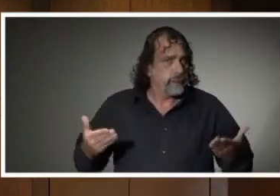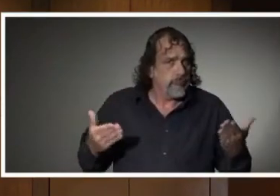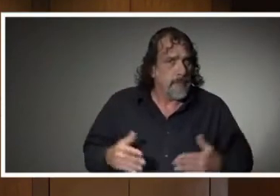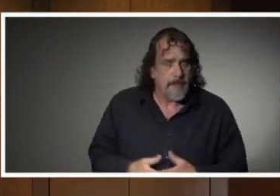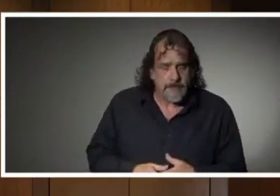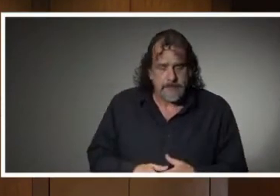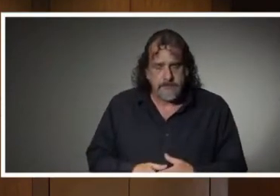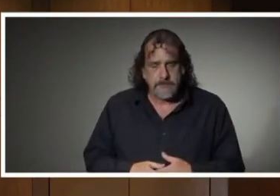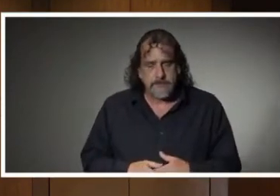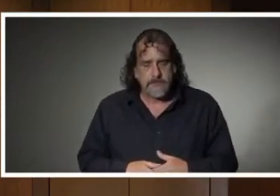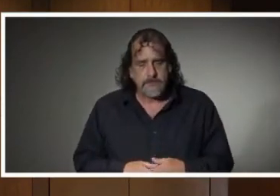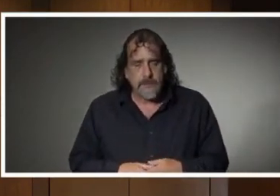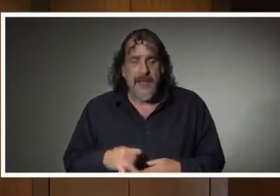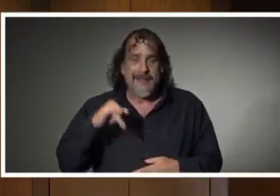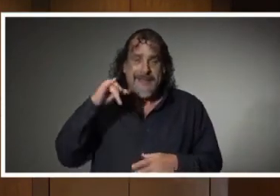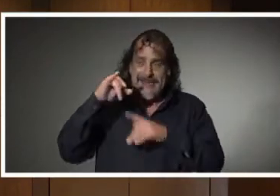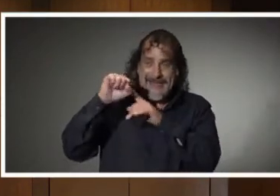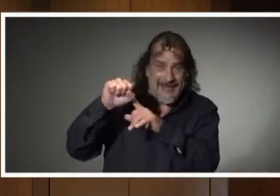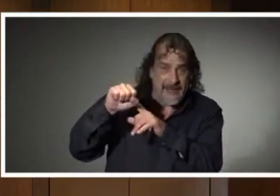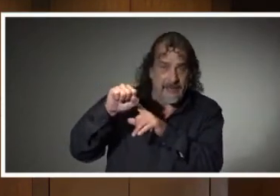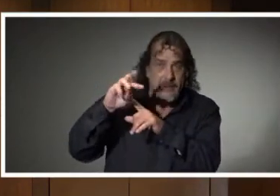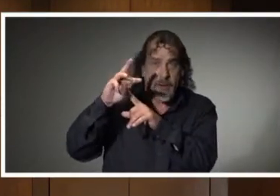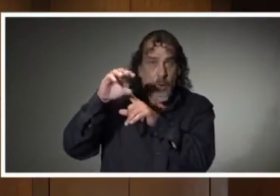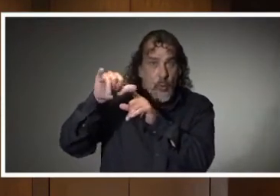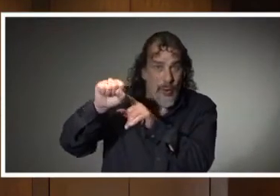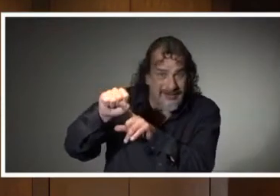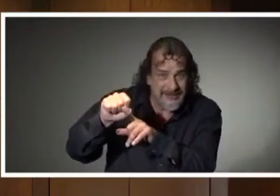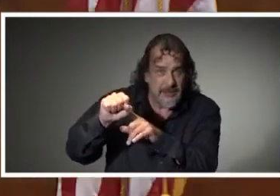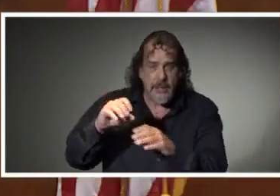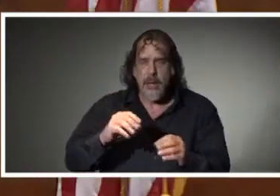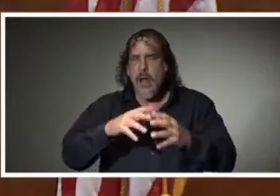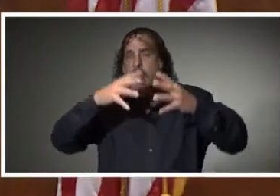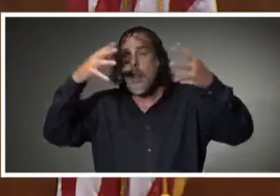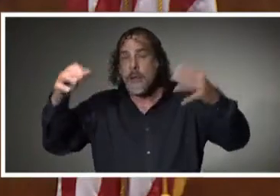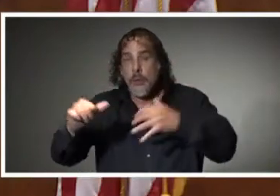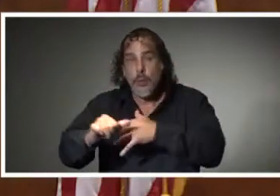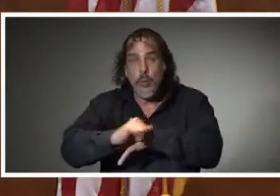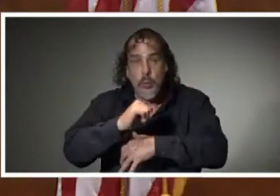there is and there was significant